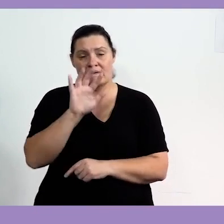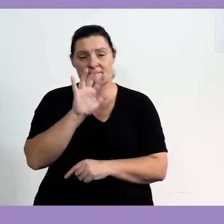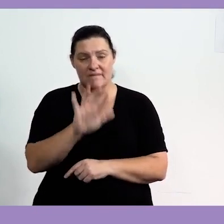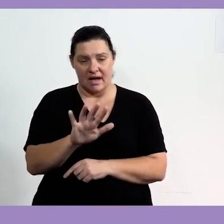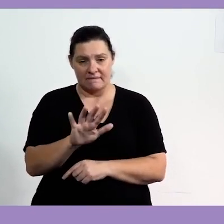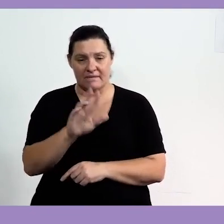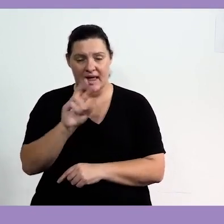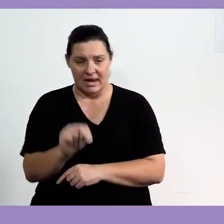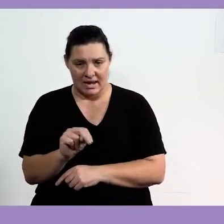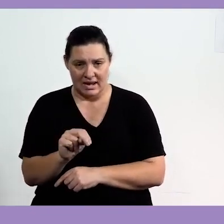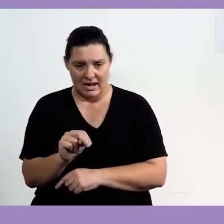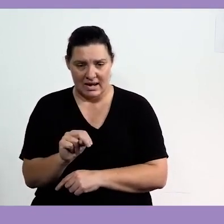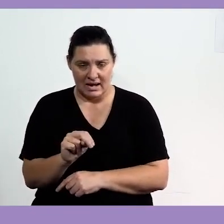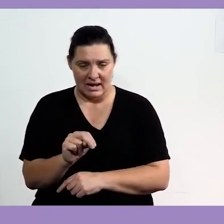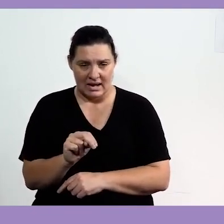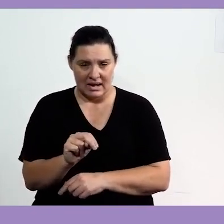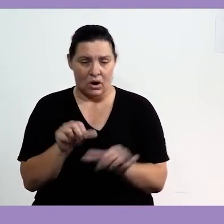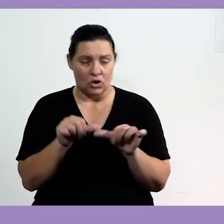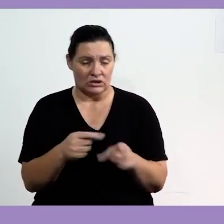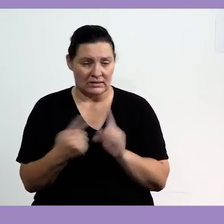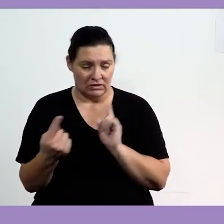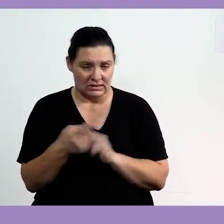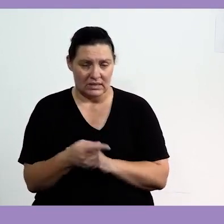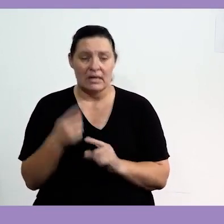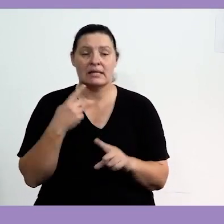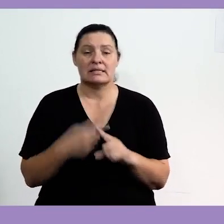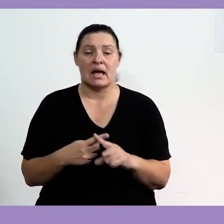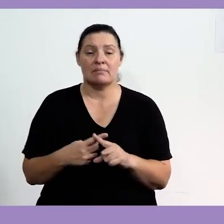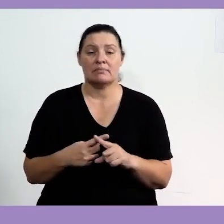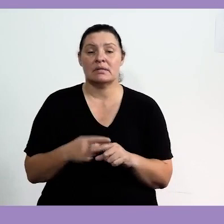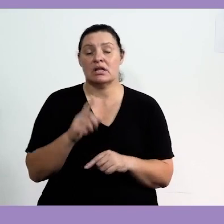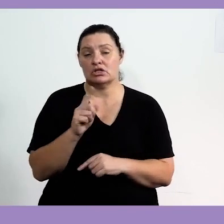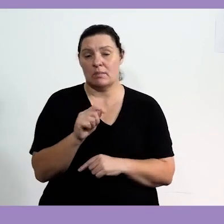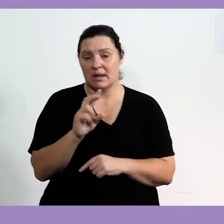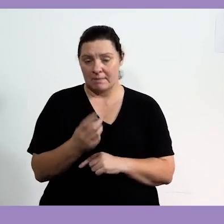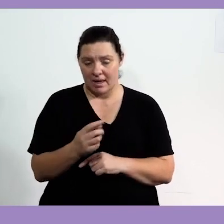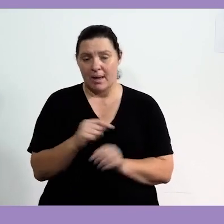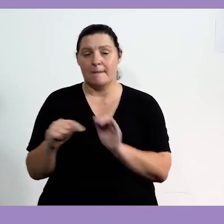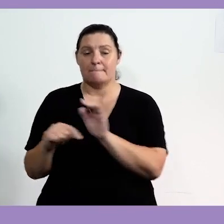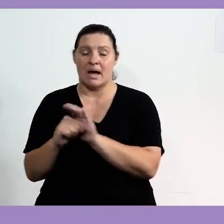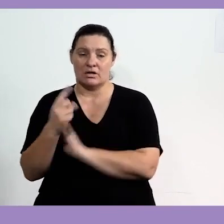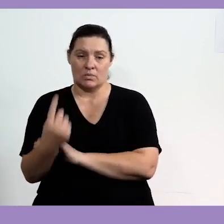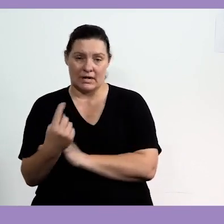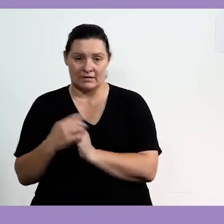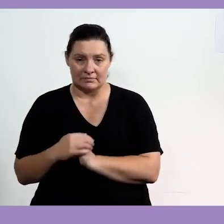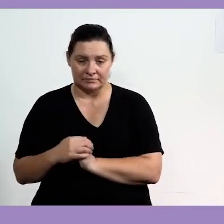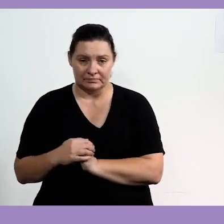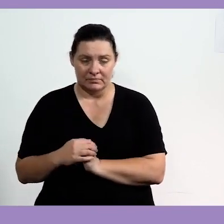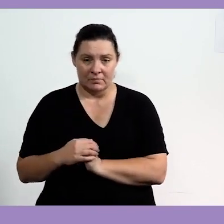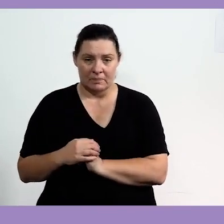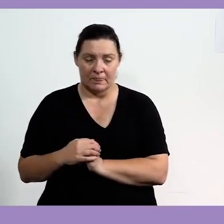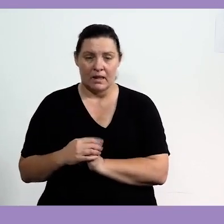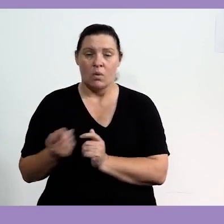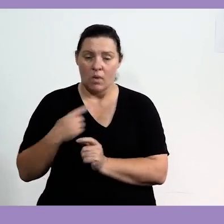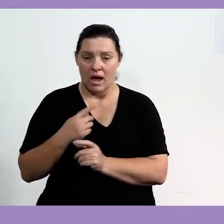to 5n, remember, that's the constant difference of 5, multiplying with the term number, and we are going to subtract